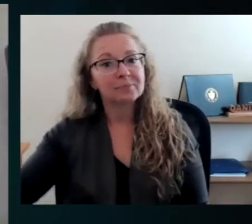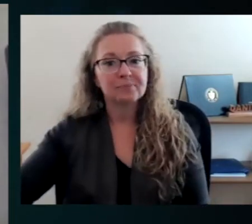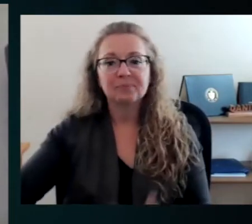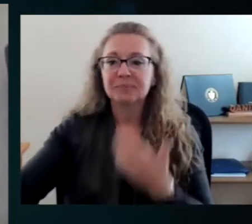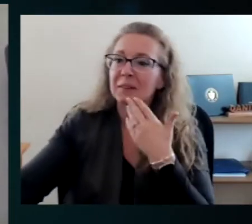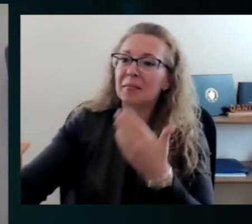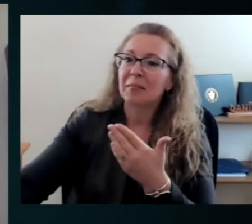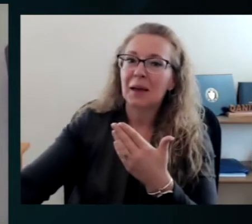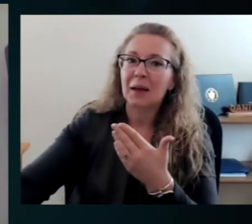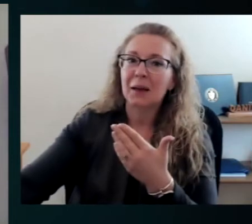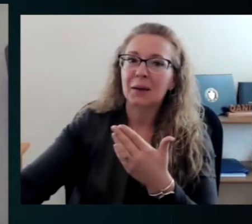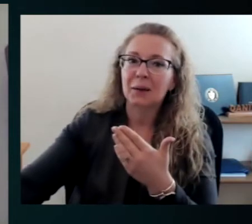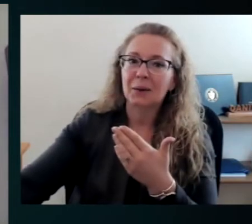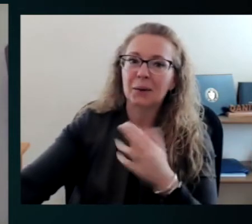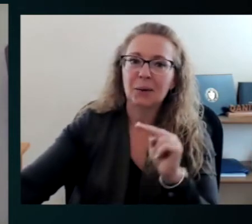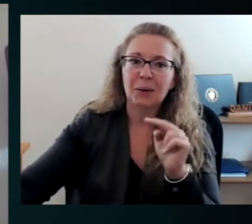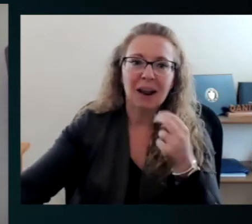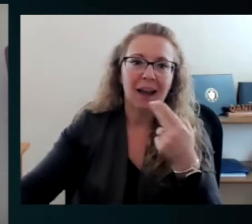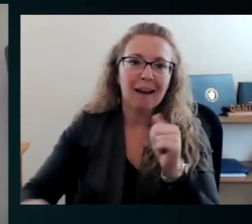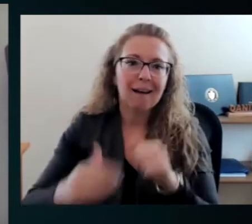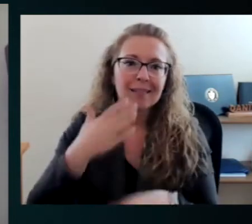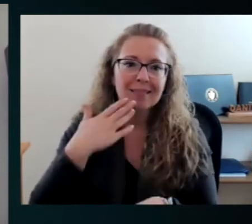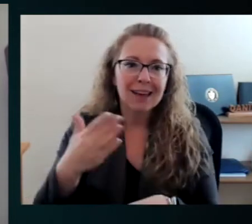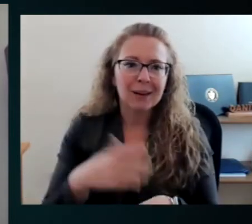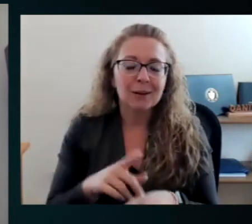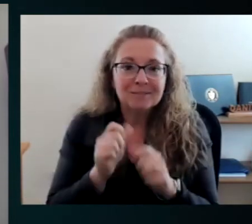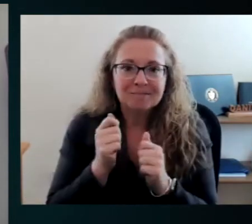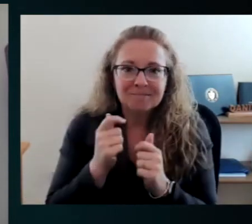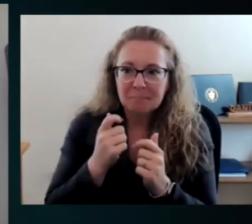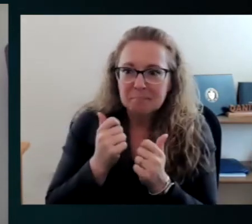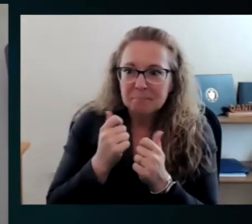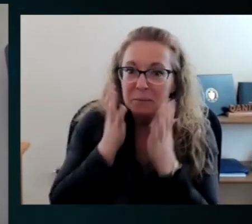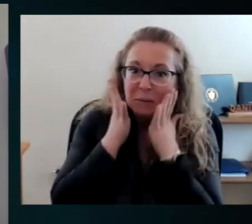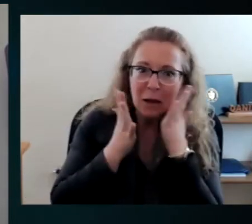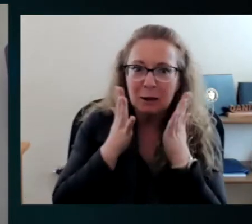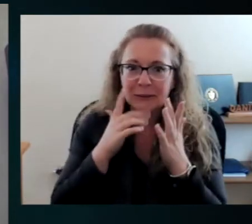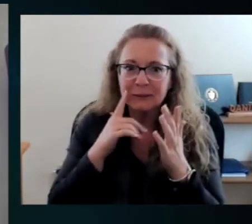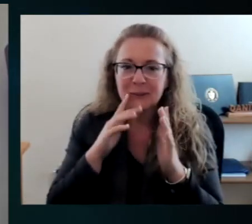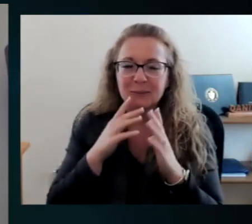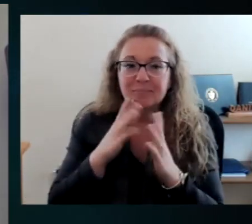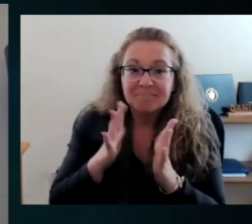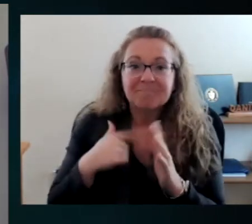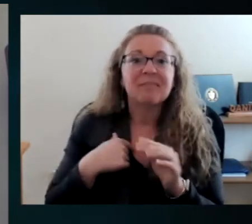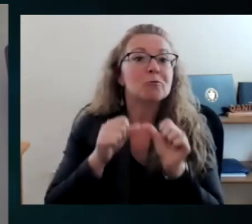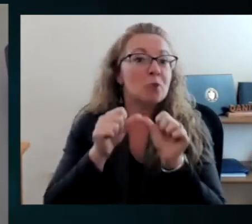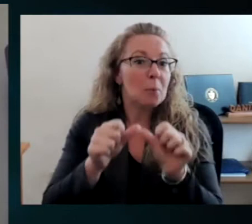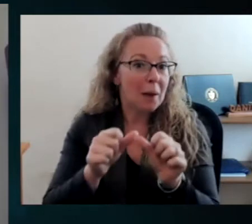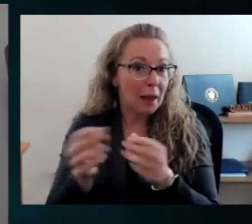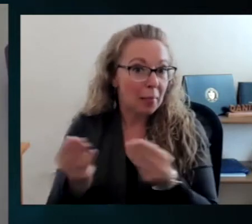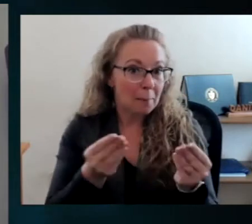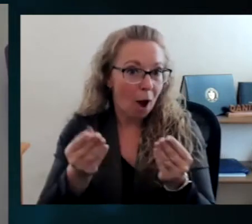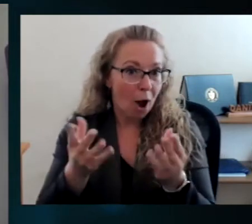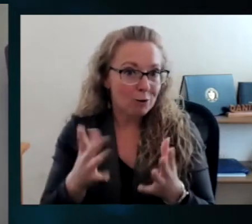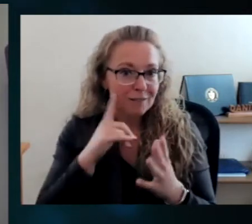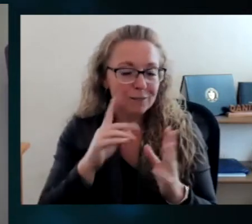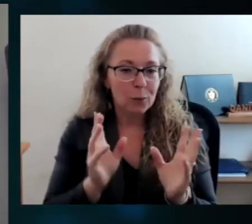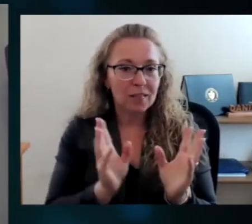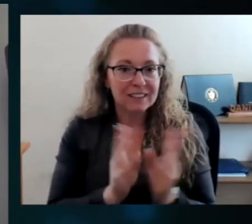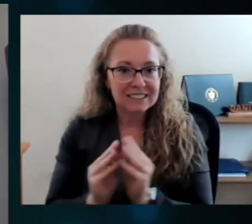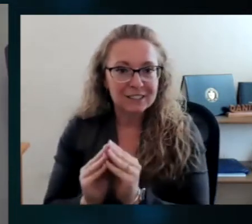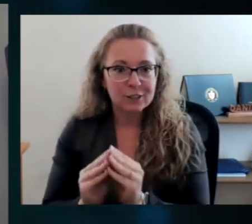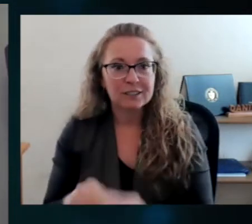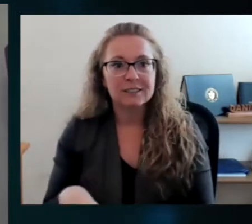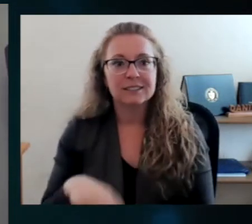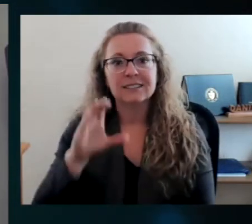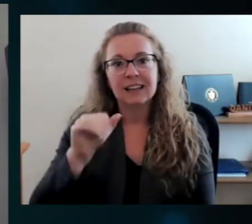Neha, and for almost making me blush. So I remain your moderator for this series. Kale Passmore, pronouns they, them,